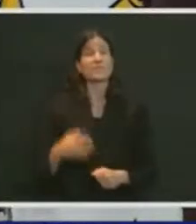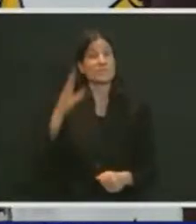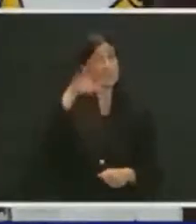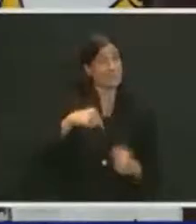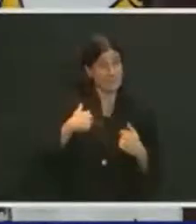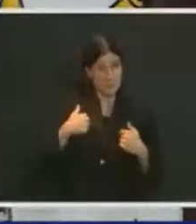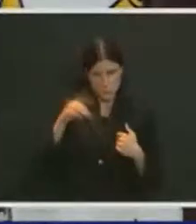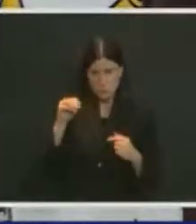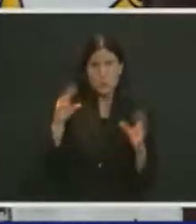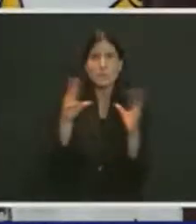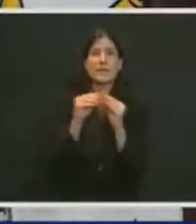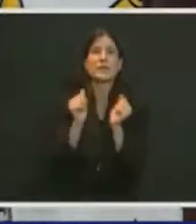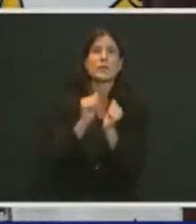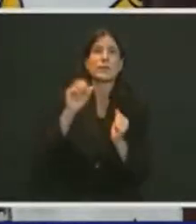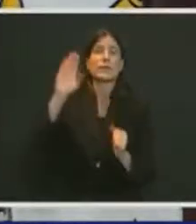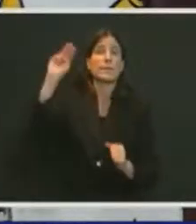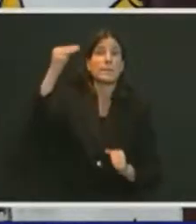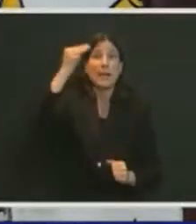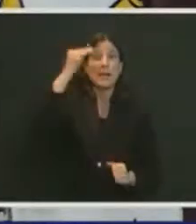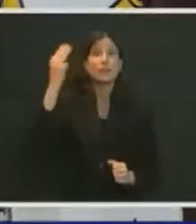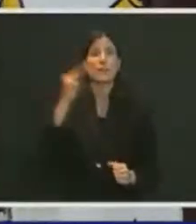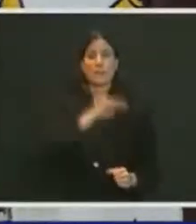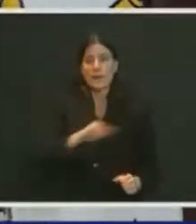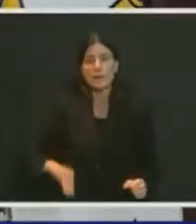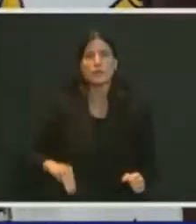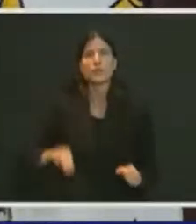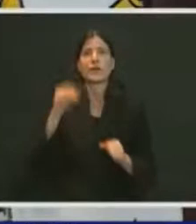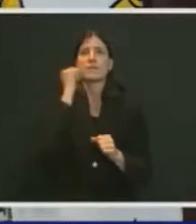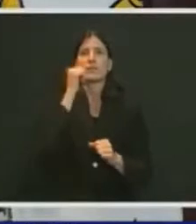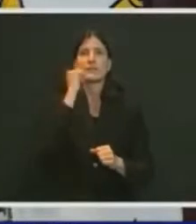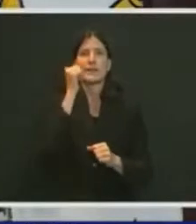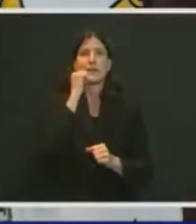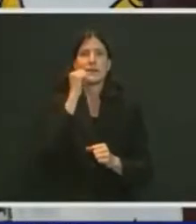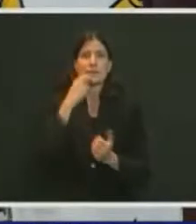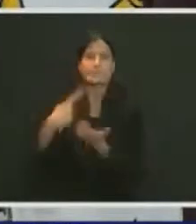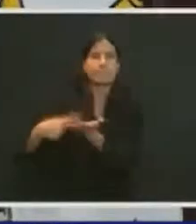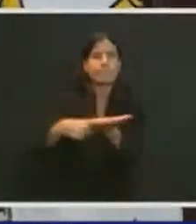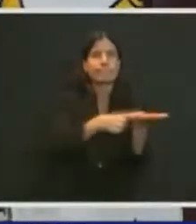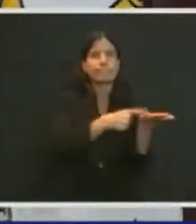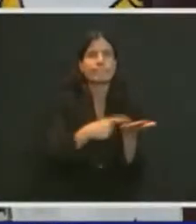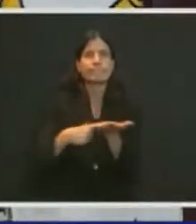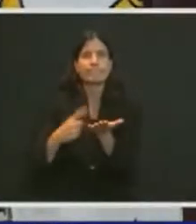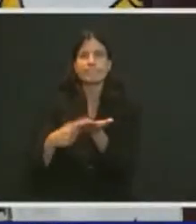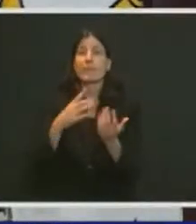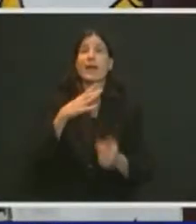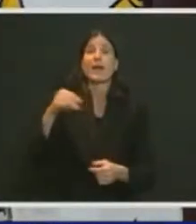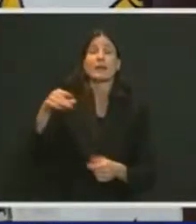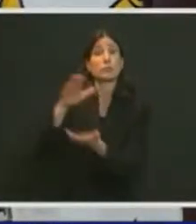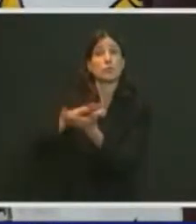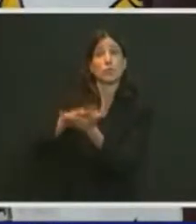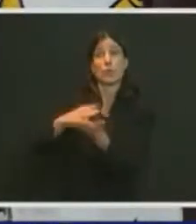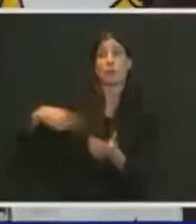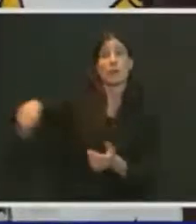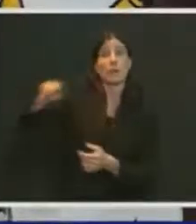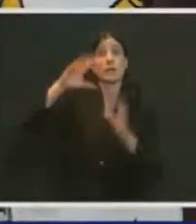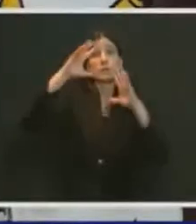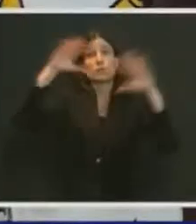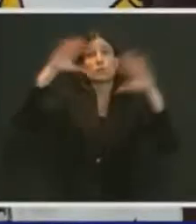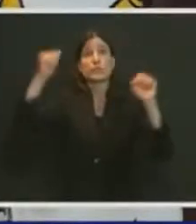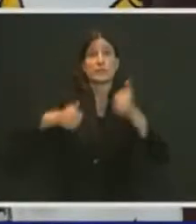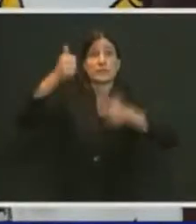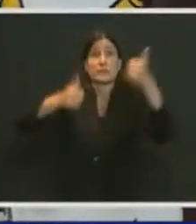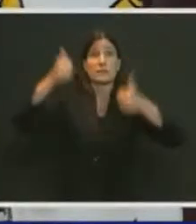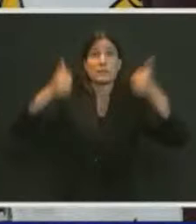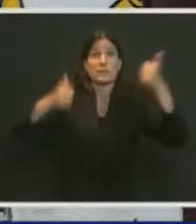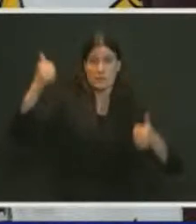with superintendents. We have calls 2 or 3 times weekly with our business advisors. The truth